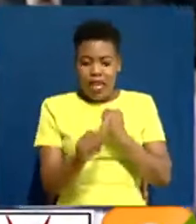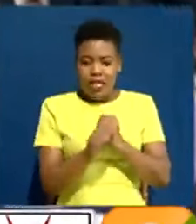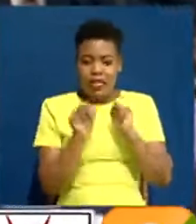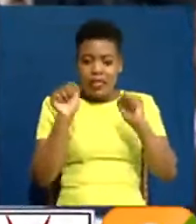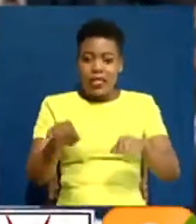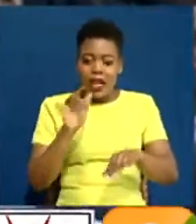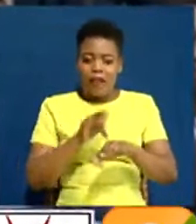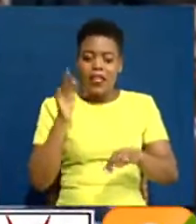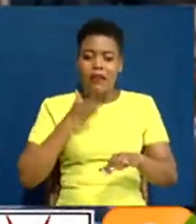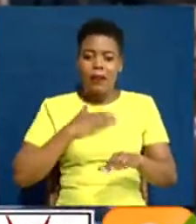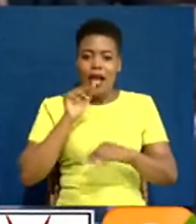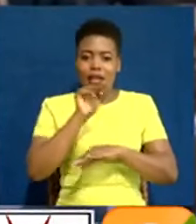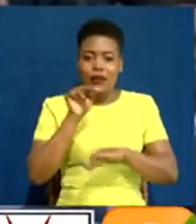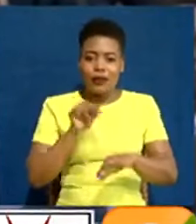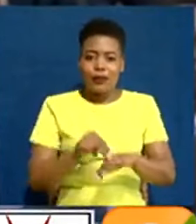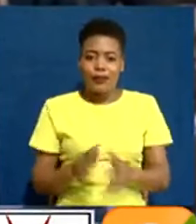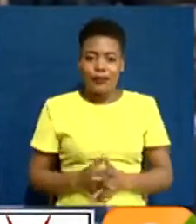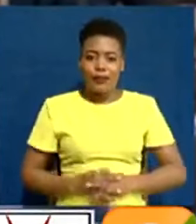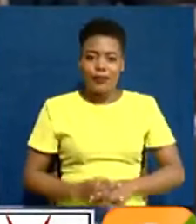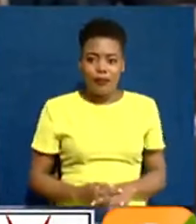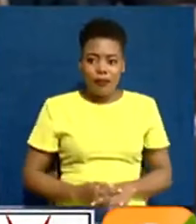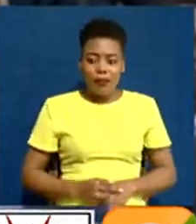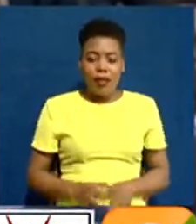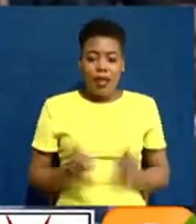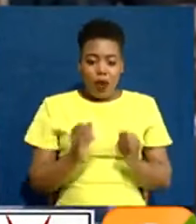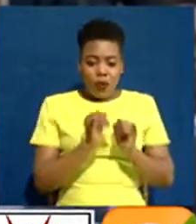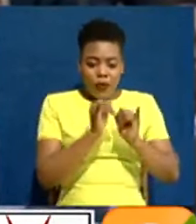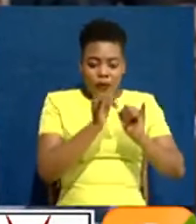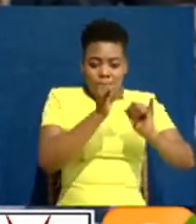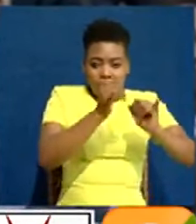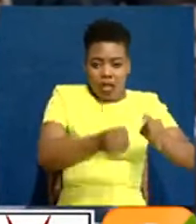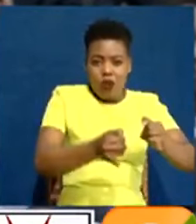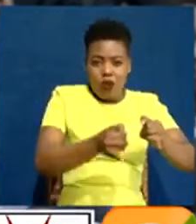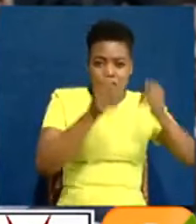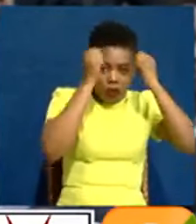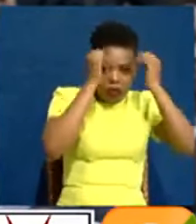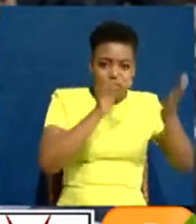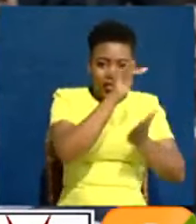The new student-centered